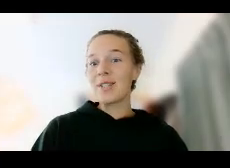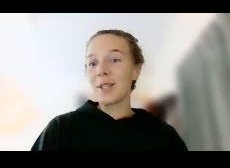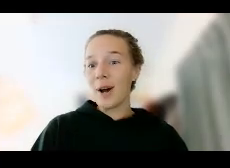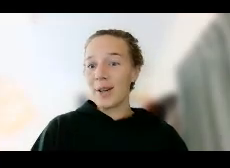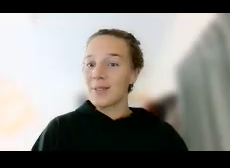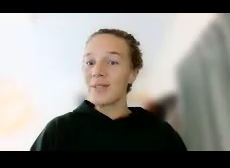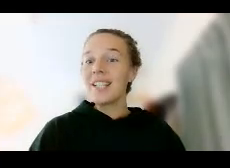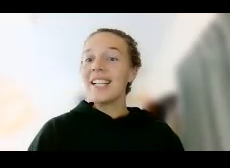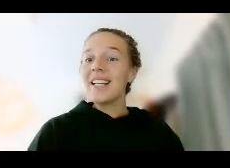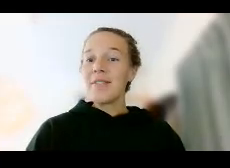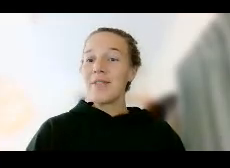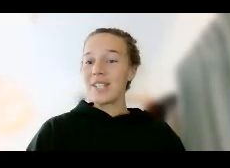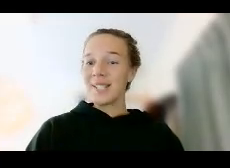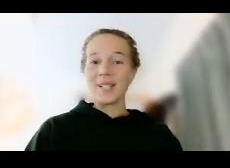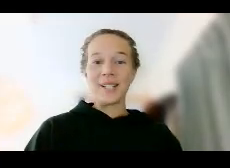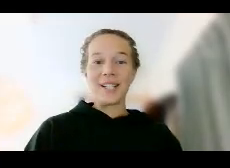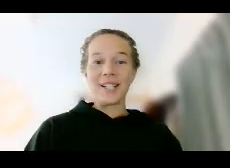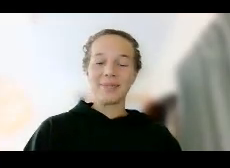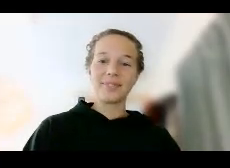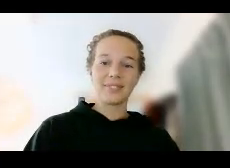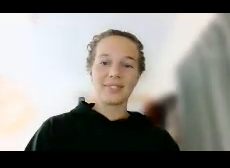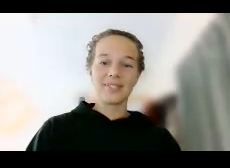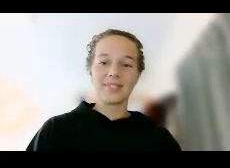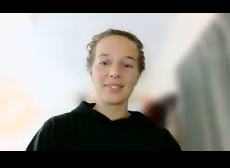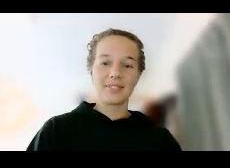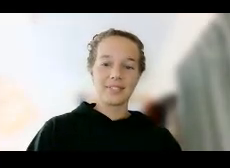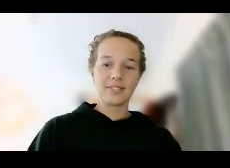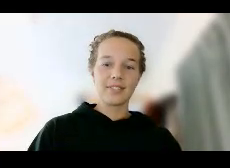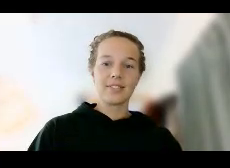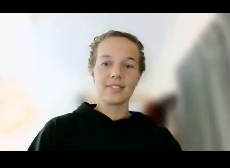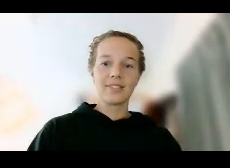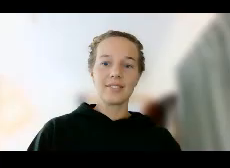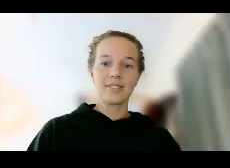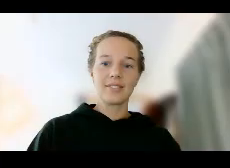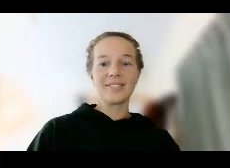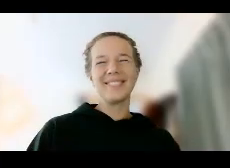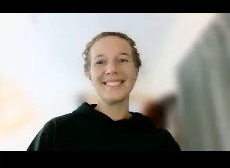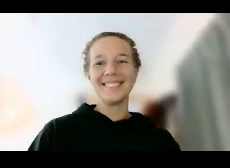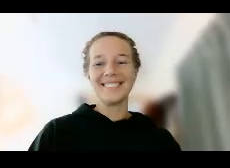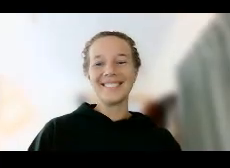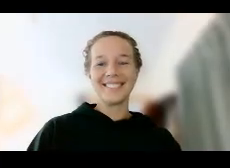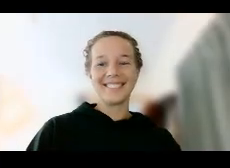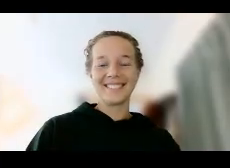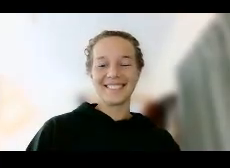Jack and I's conversation today. Yeah, thanks everyone.